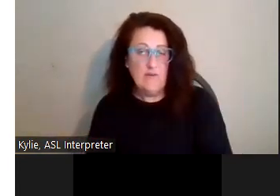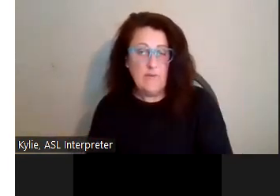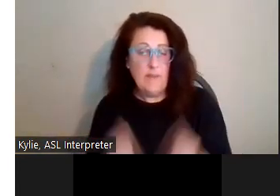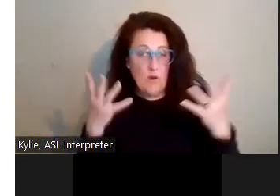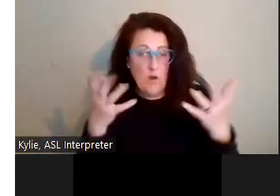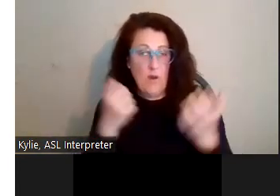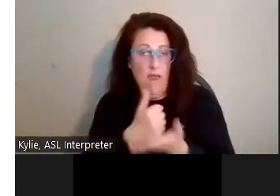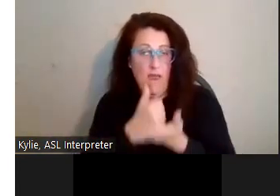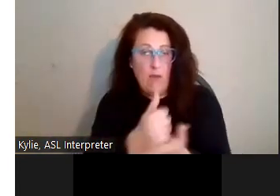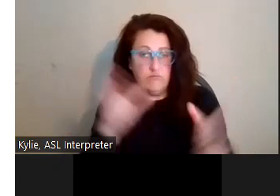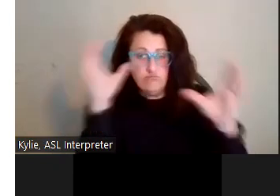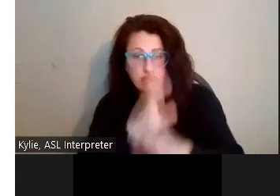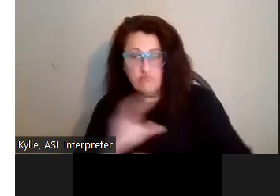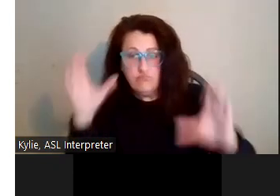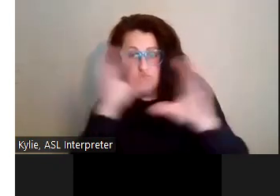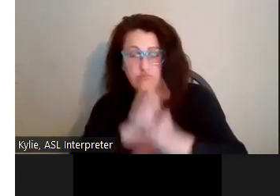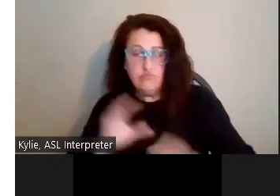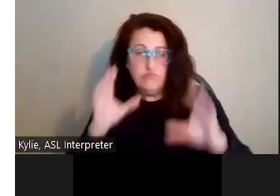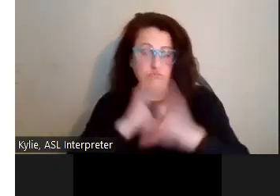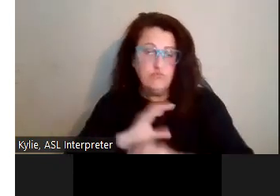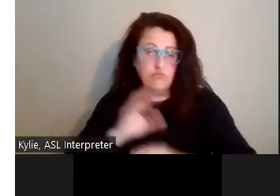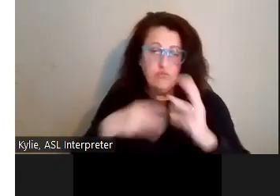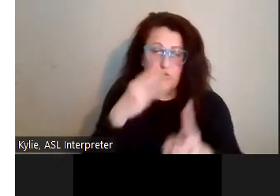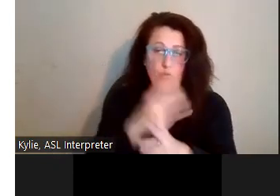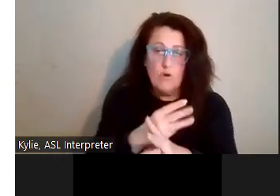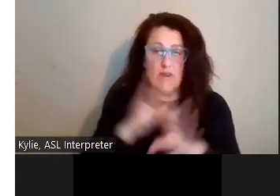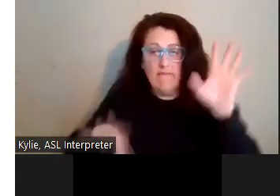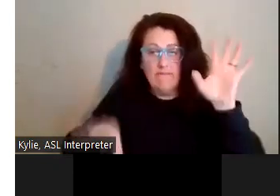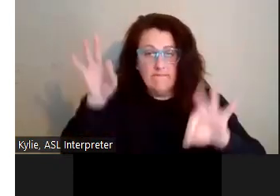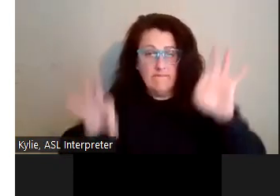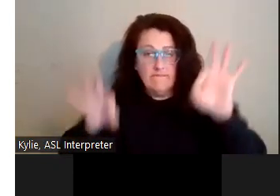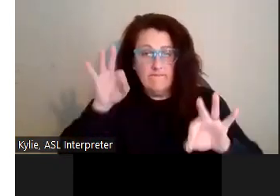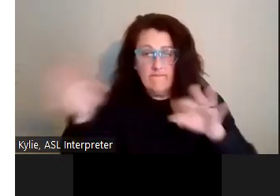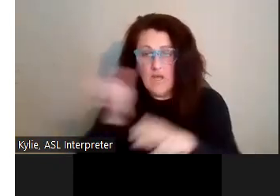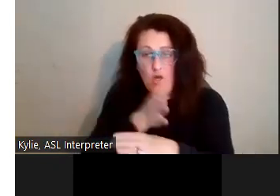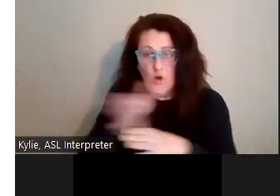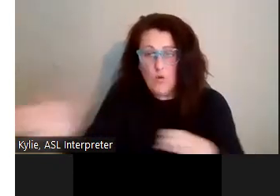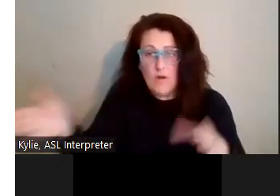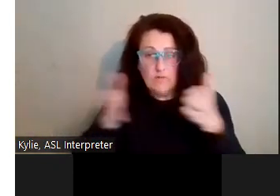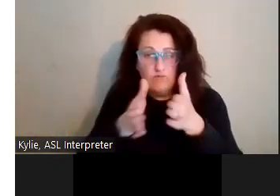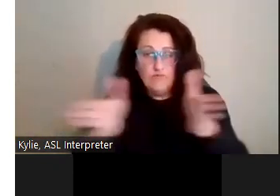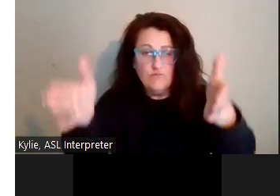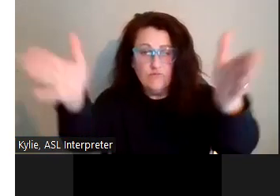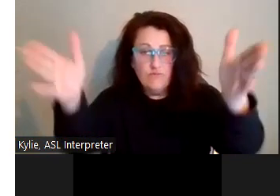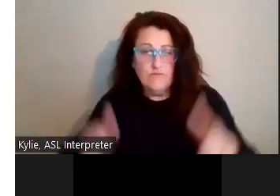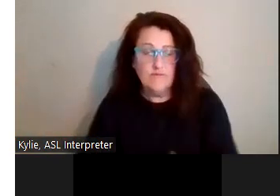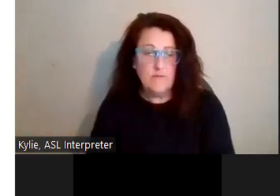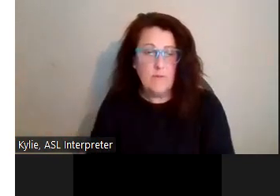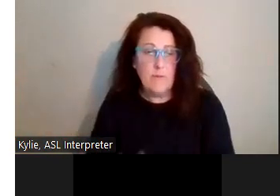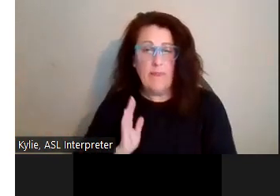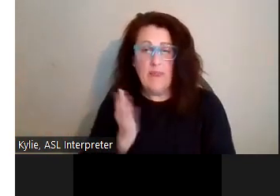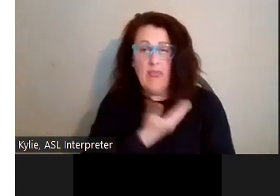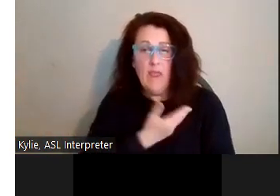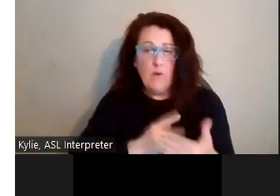them explore the world of work and discover a career pathway. Our program